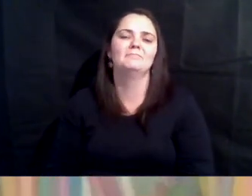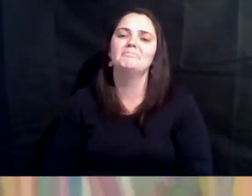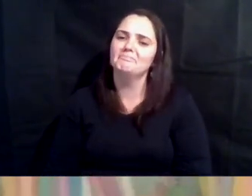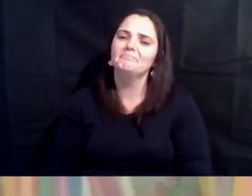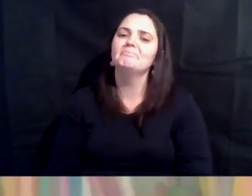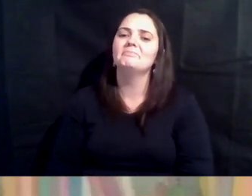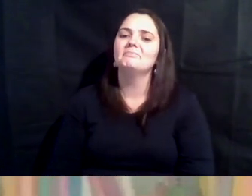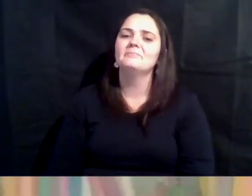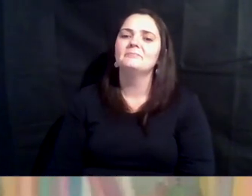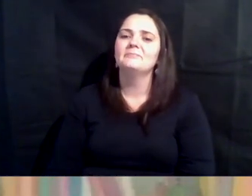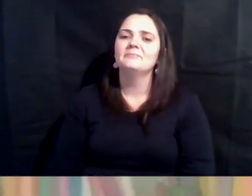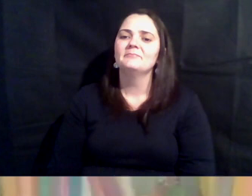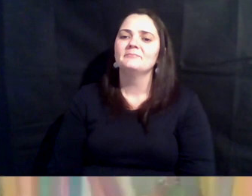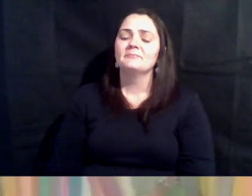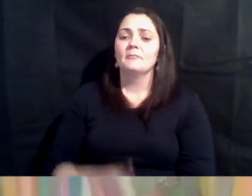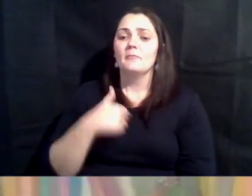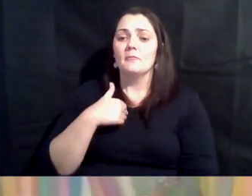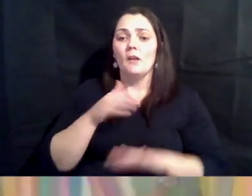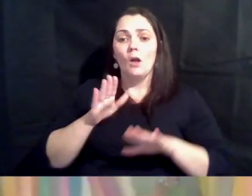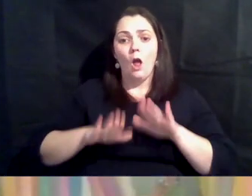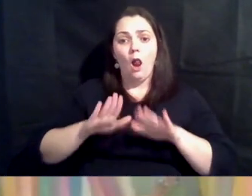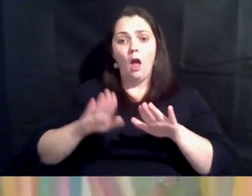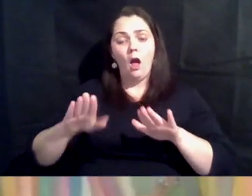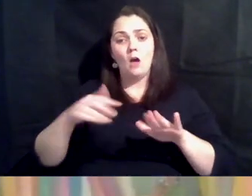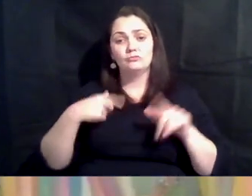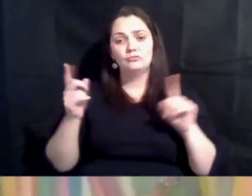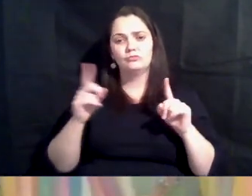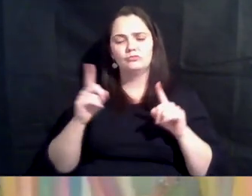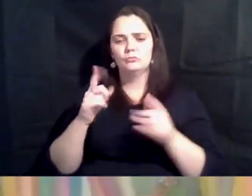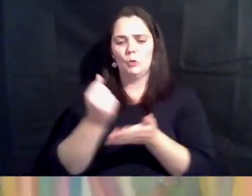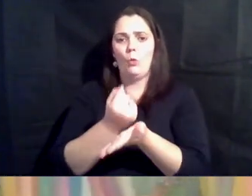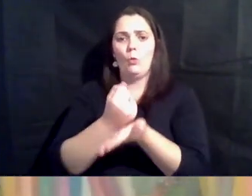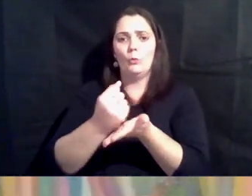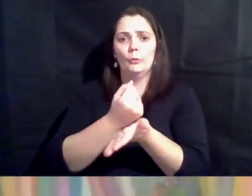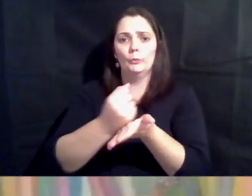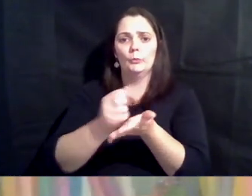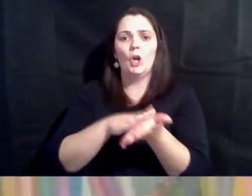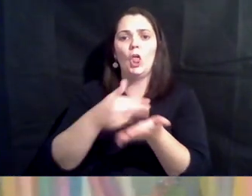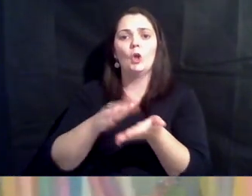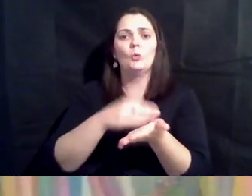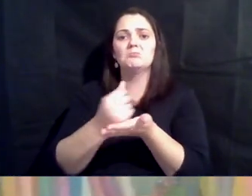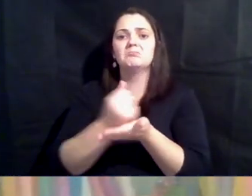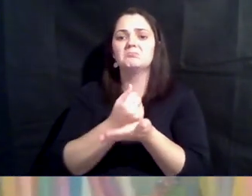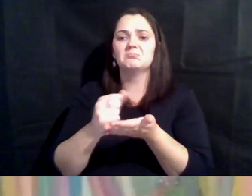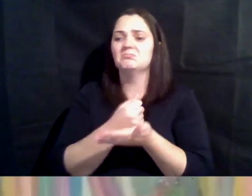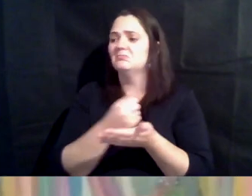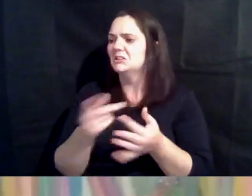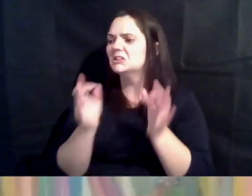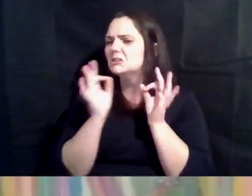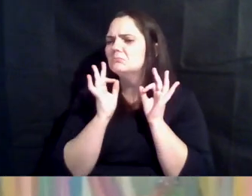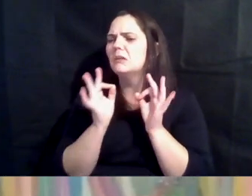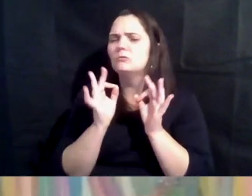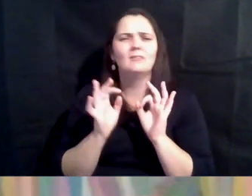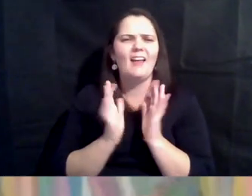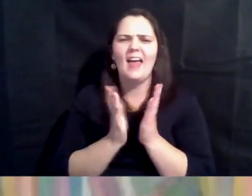Now, when I come to do a collage, I just love a handy glue stick. Nothing fancy here either. I find that